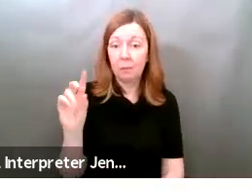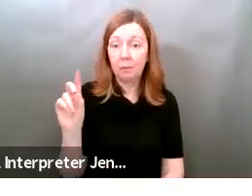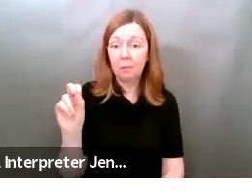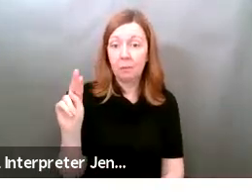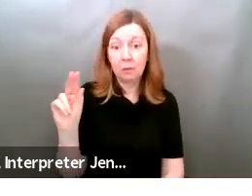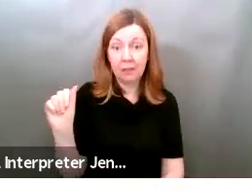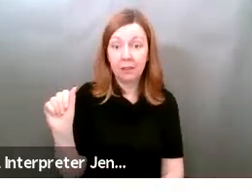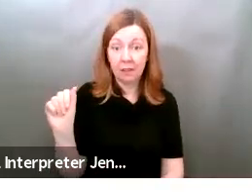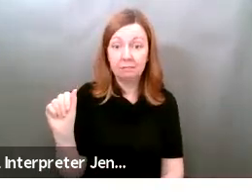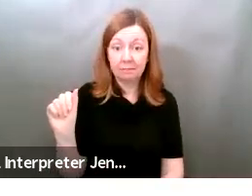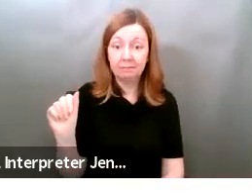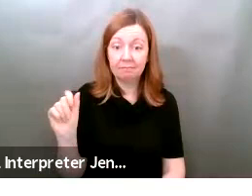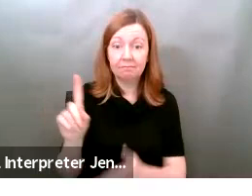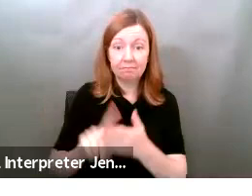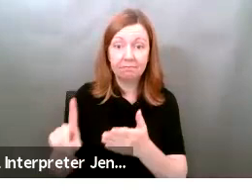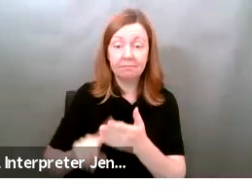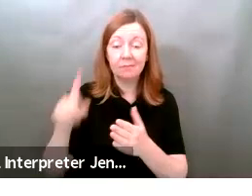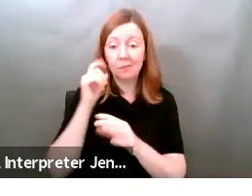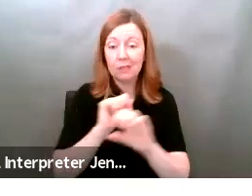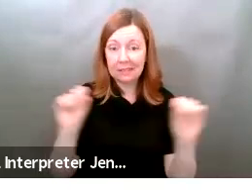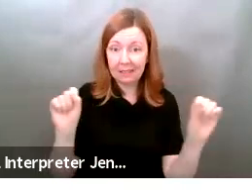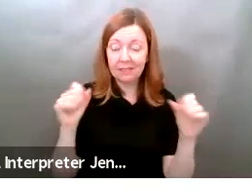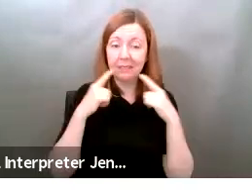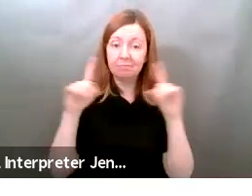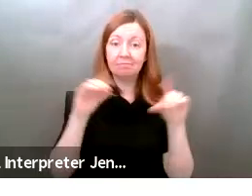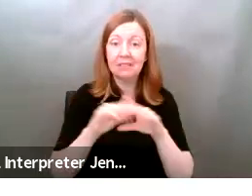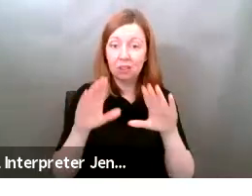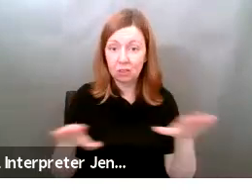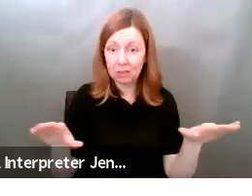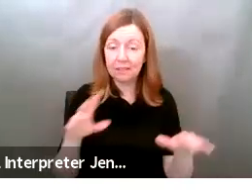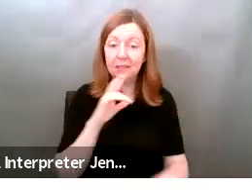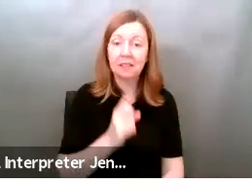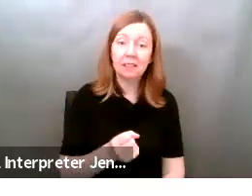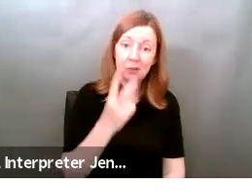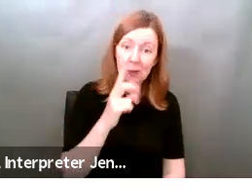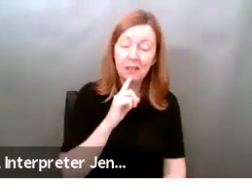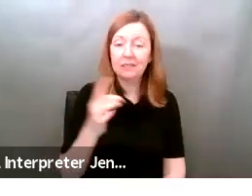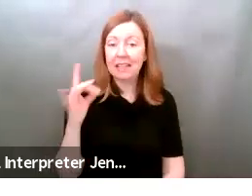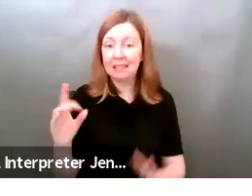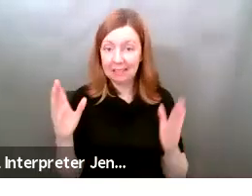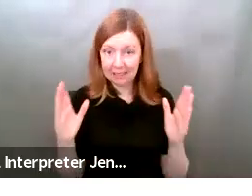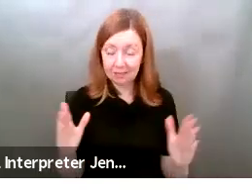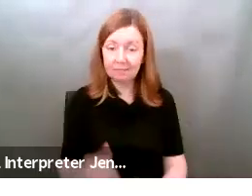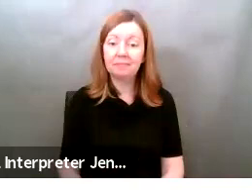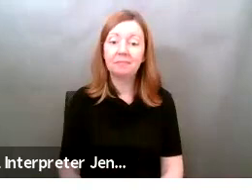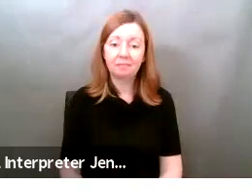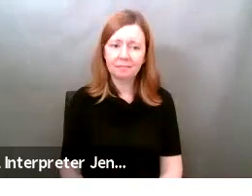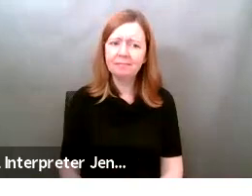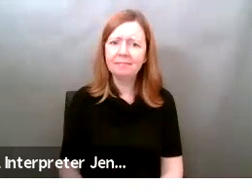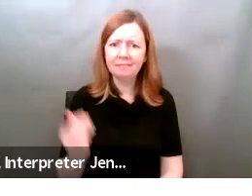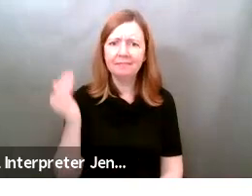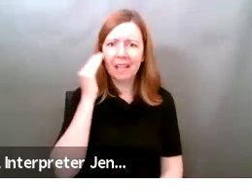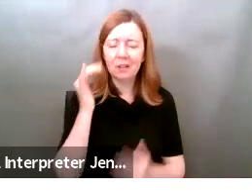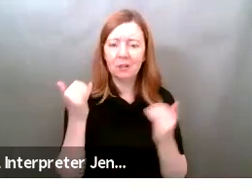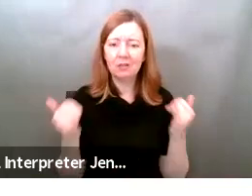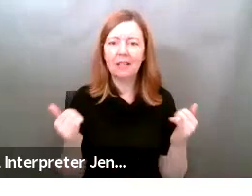vaccine for safety and efficacy in children 12 to 18 years of age. And I know that right